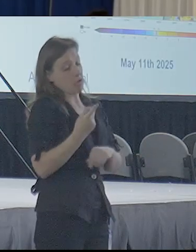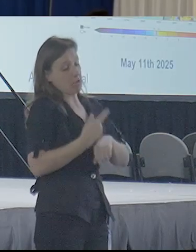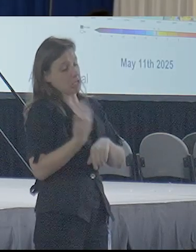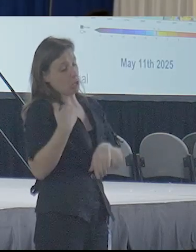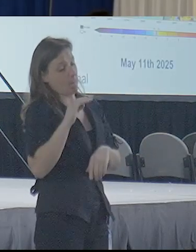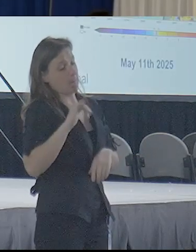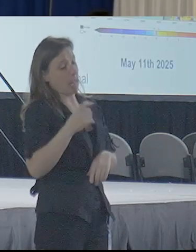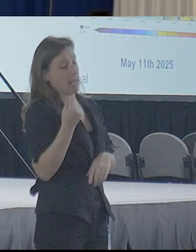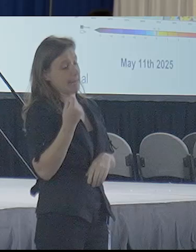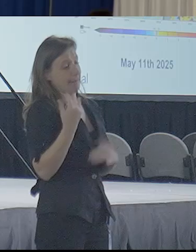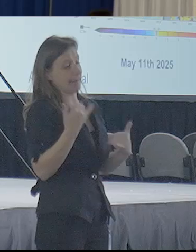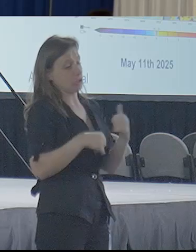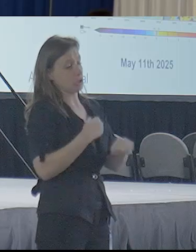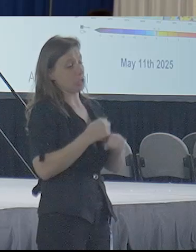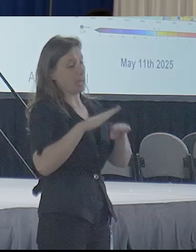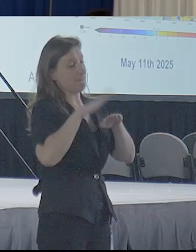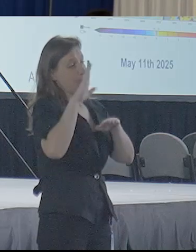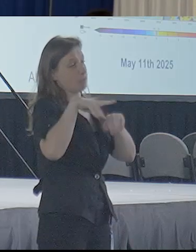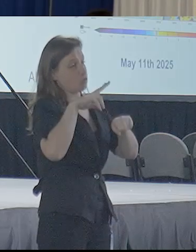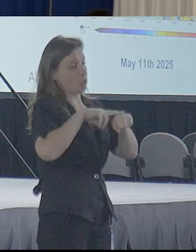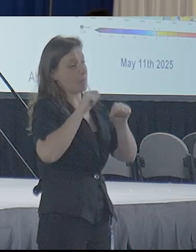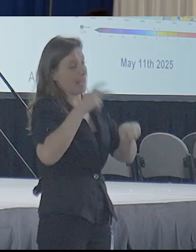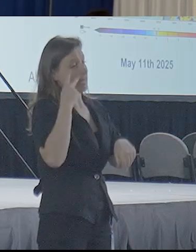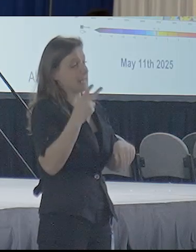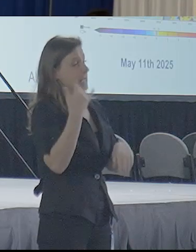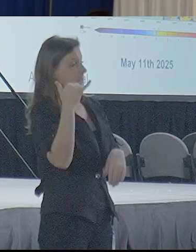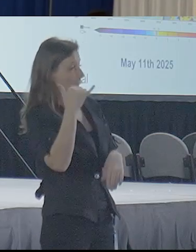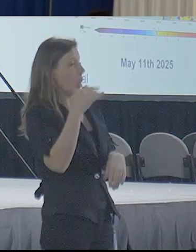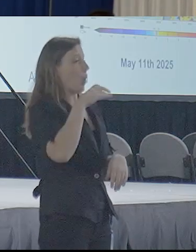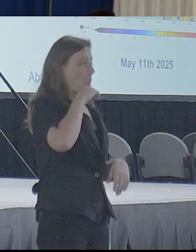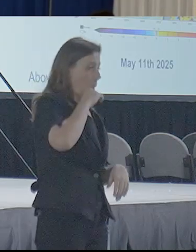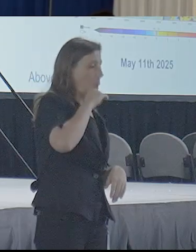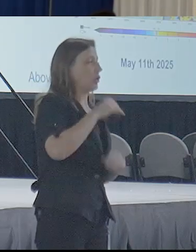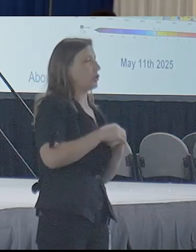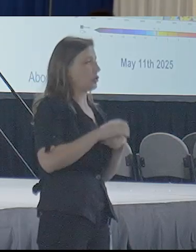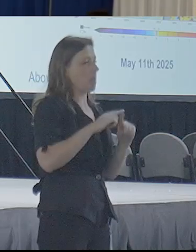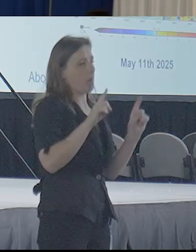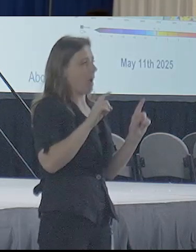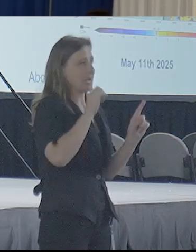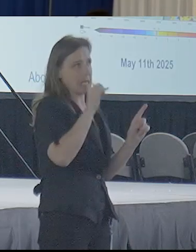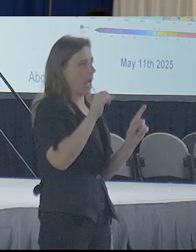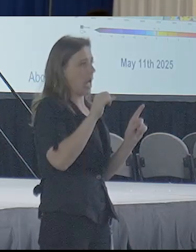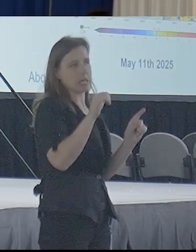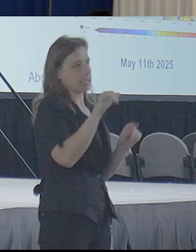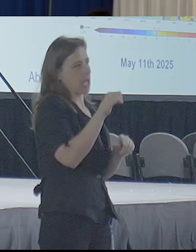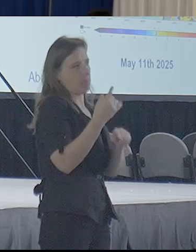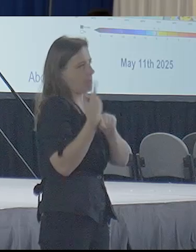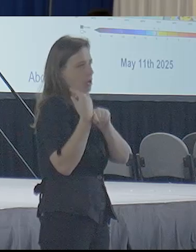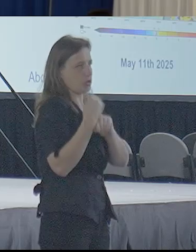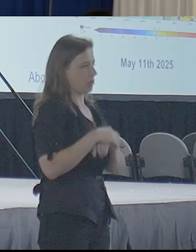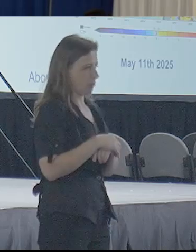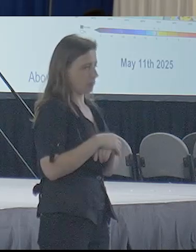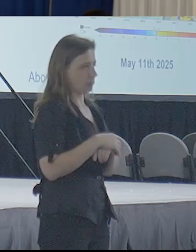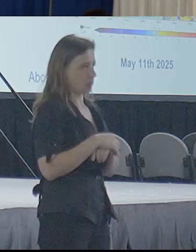11th, and this year it's above normal, as you can see, with more yellows and a little bit of orange in there, but not as warm as last year. So